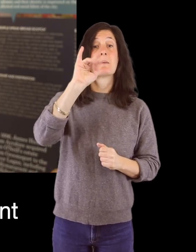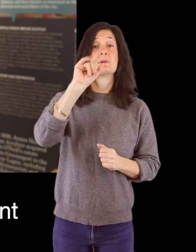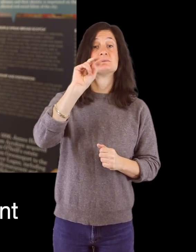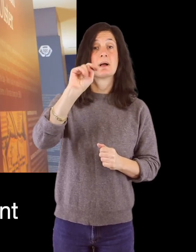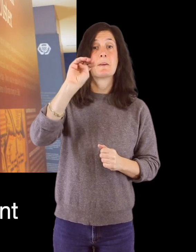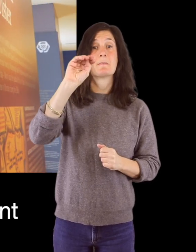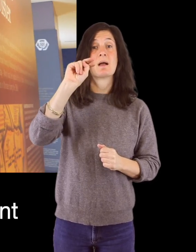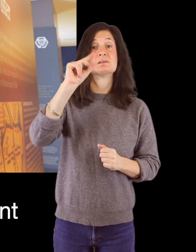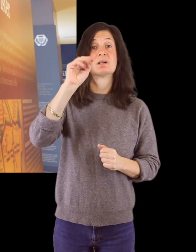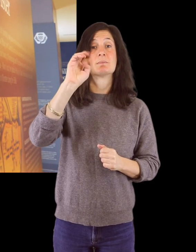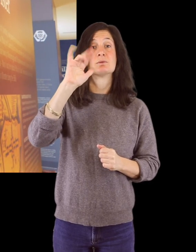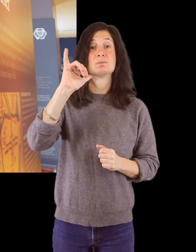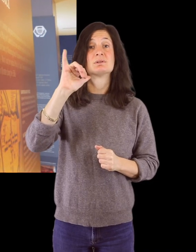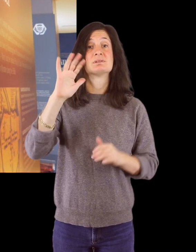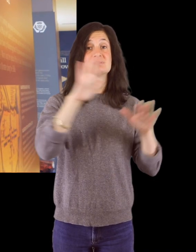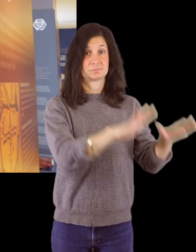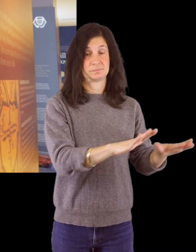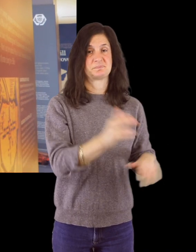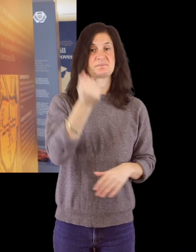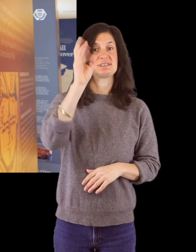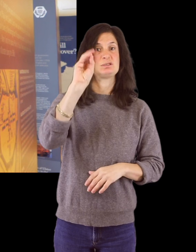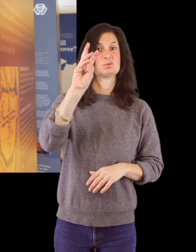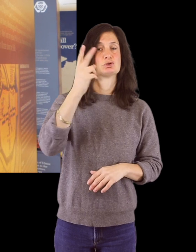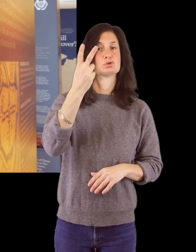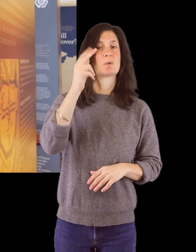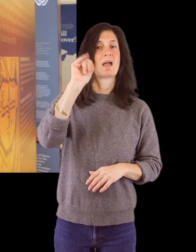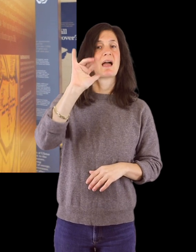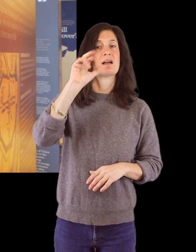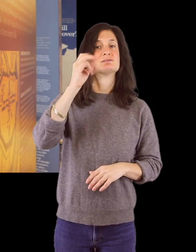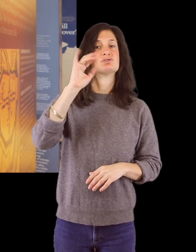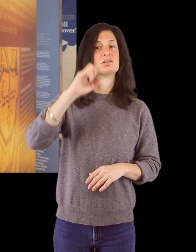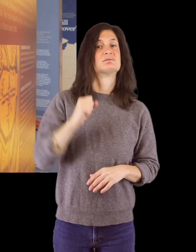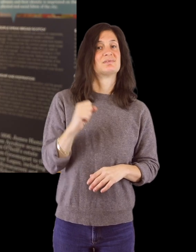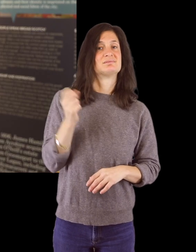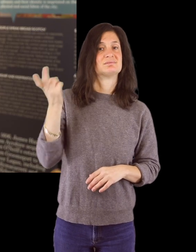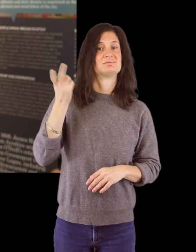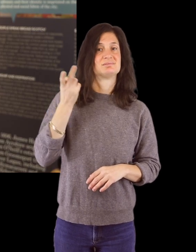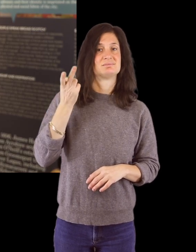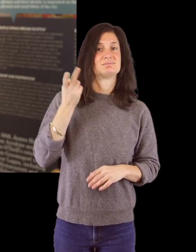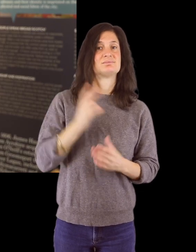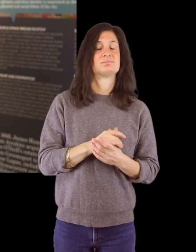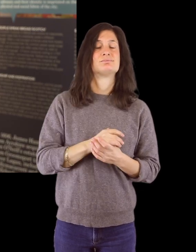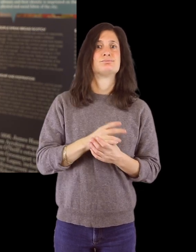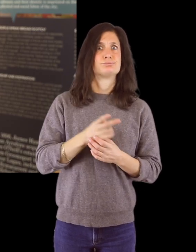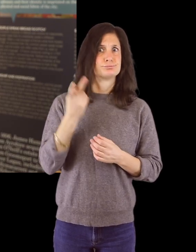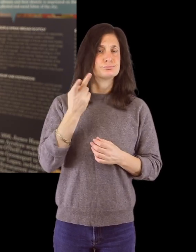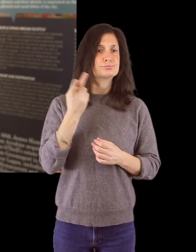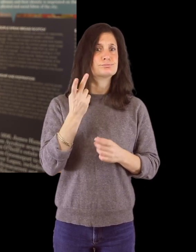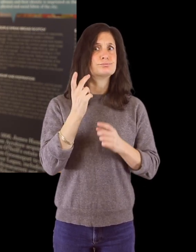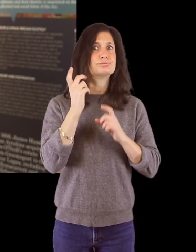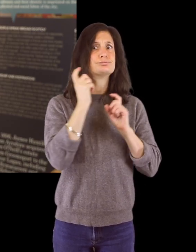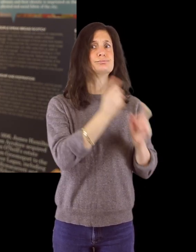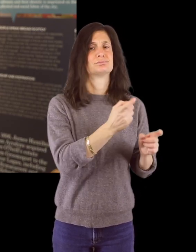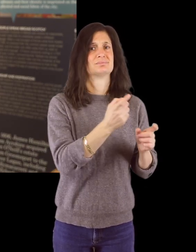Hamilton and Montgomery settlement. In 1606, two Ayrshire Scots, James Hamilton and Hugh Montgomery, received large grants